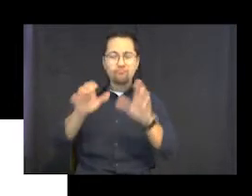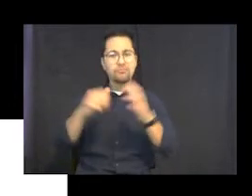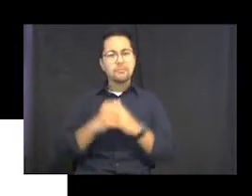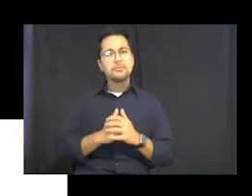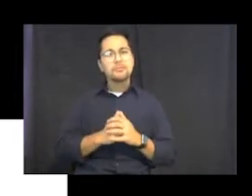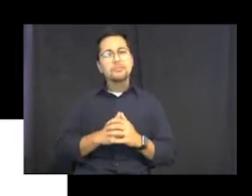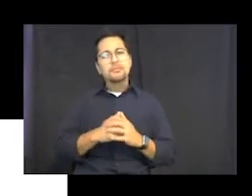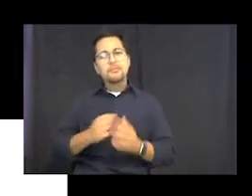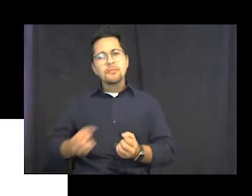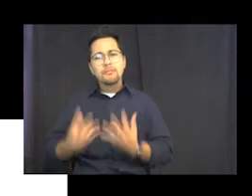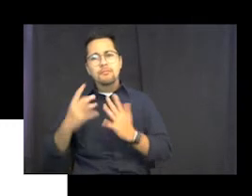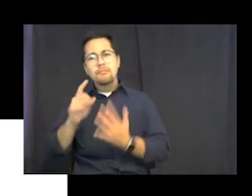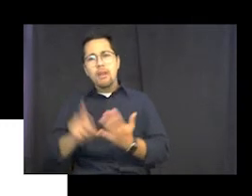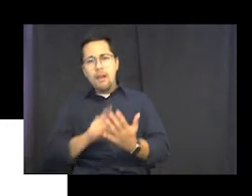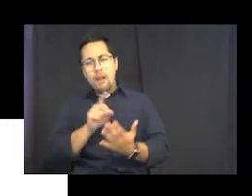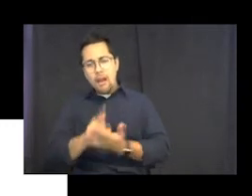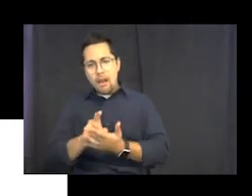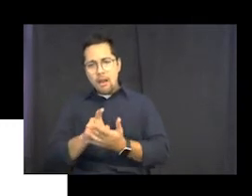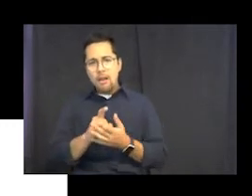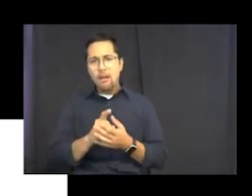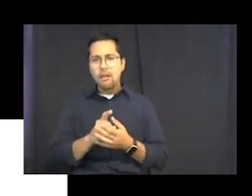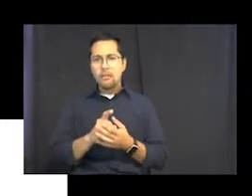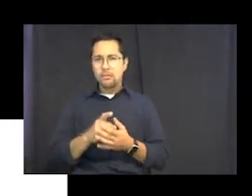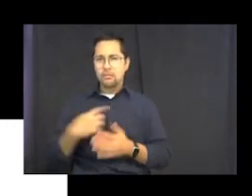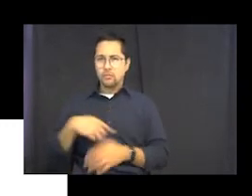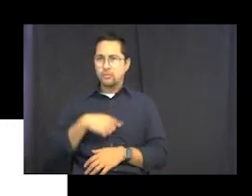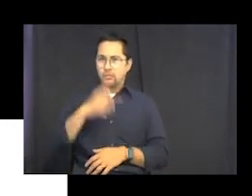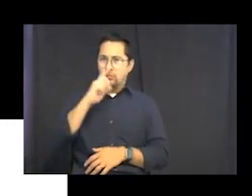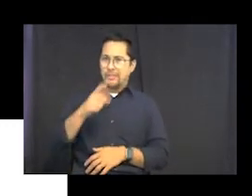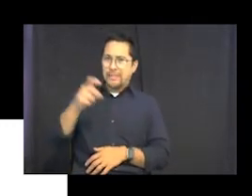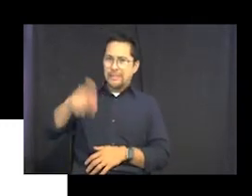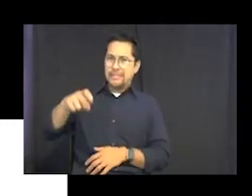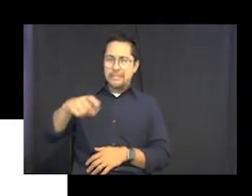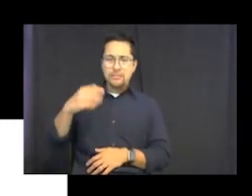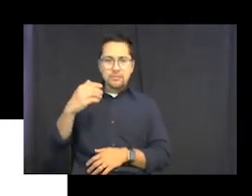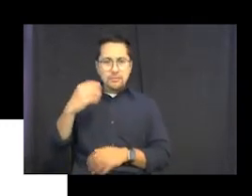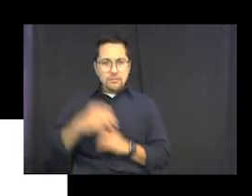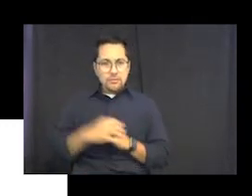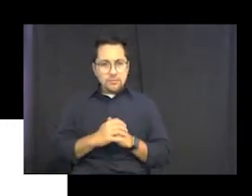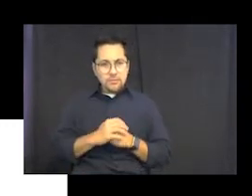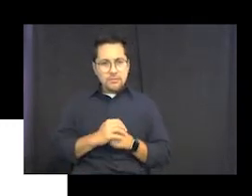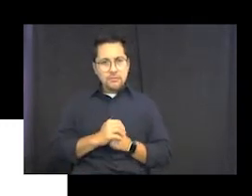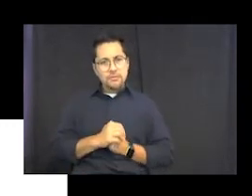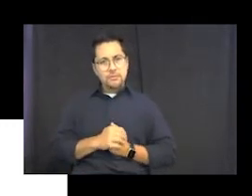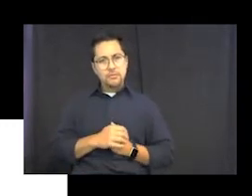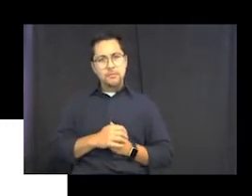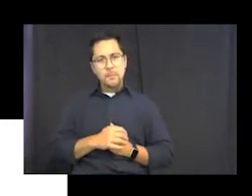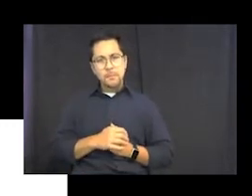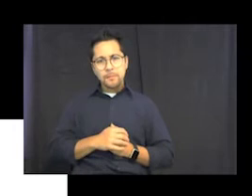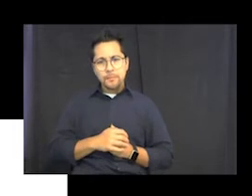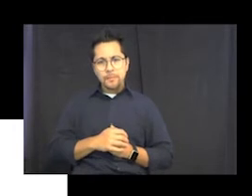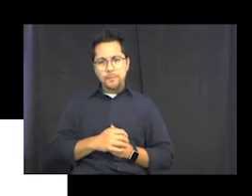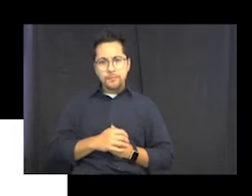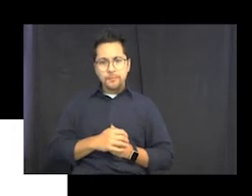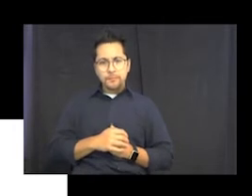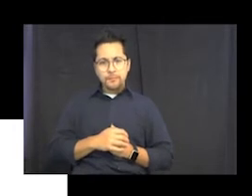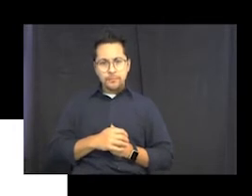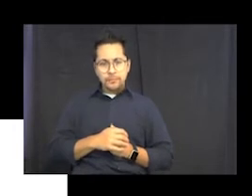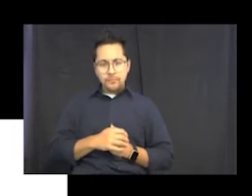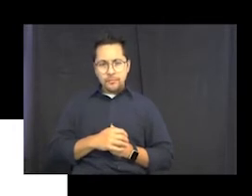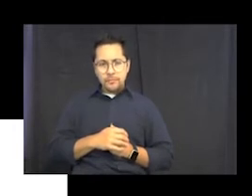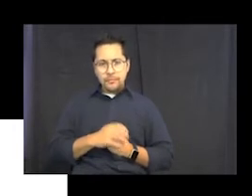and how many hours I really need in order to be on my own someday.